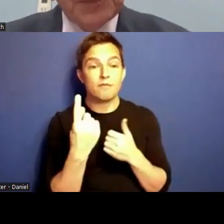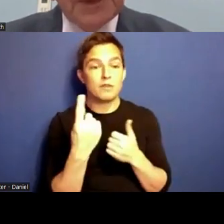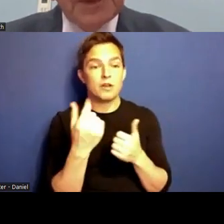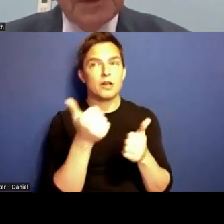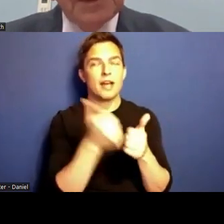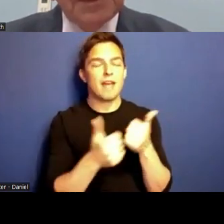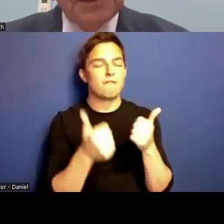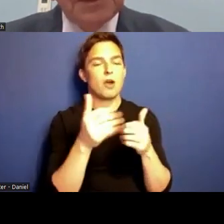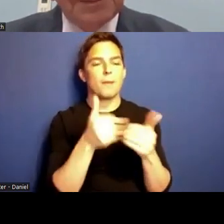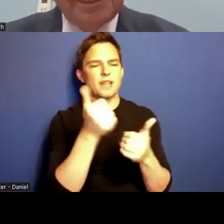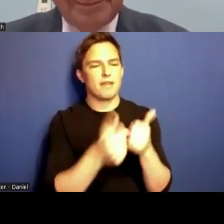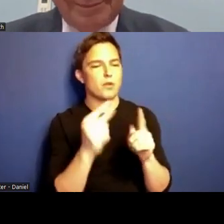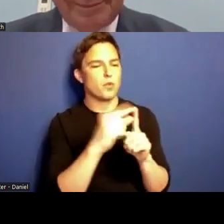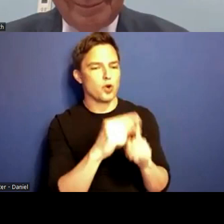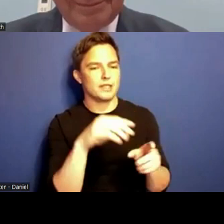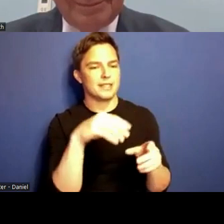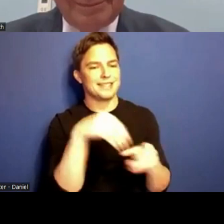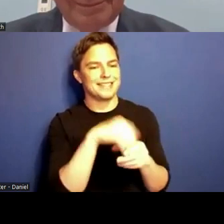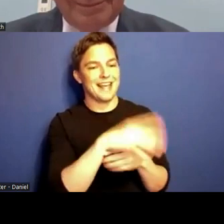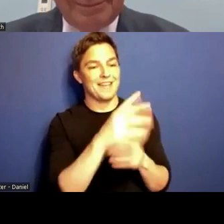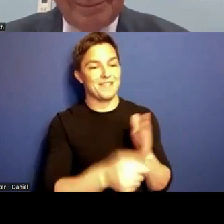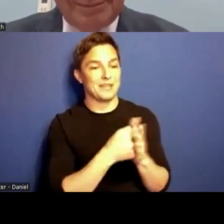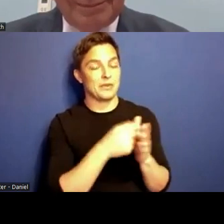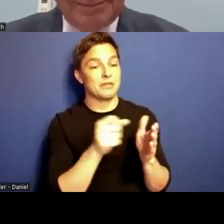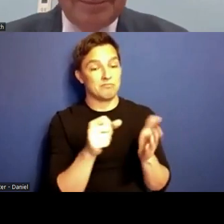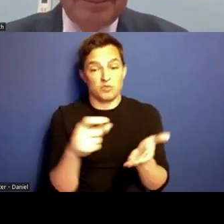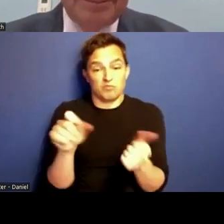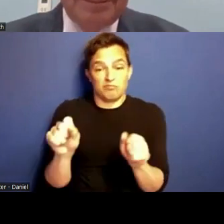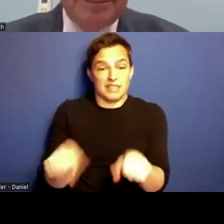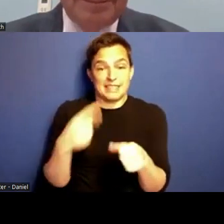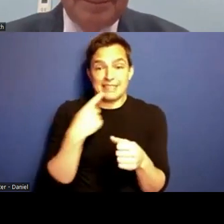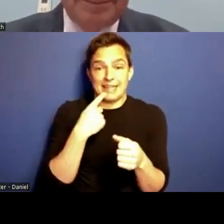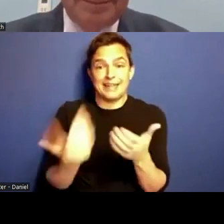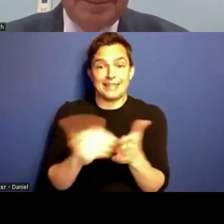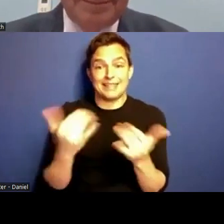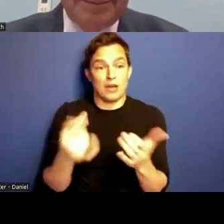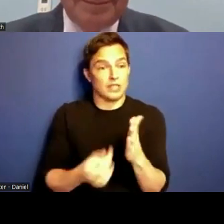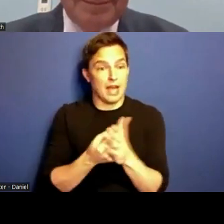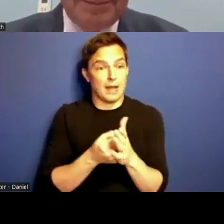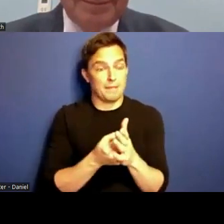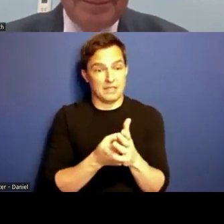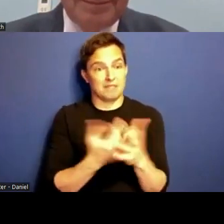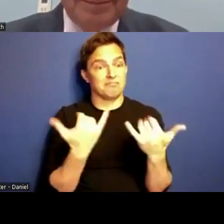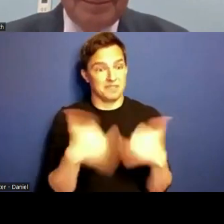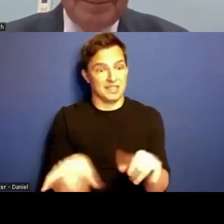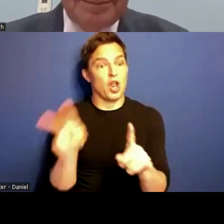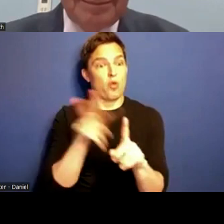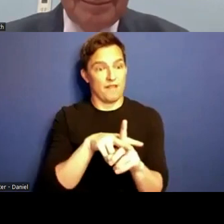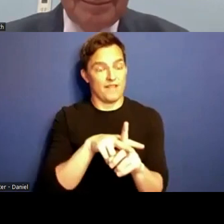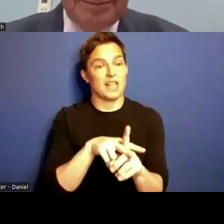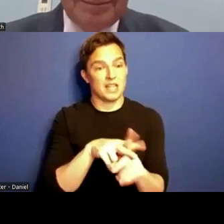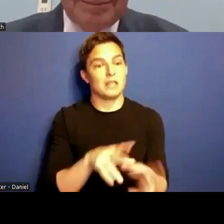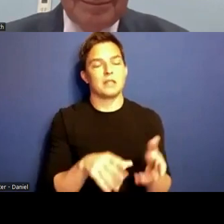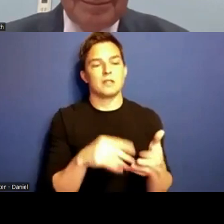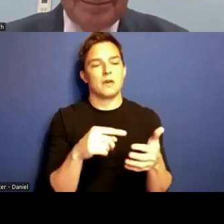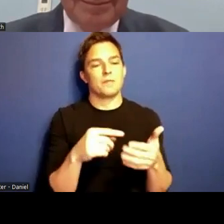was said in that video can be said today. And that amazes me.